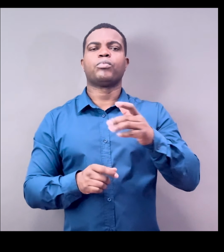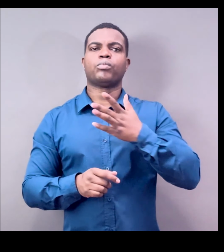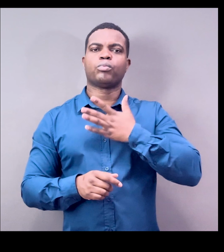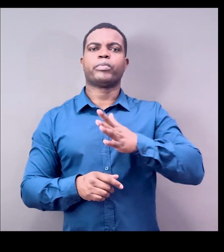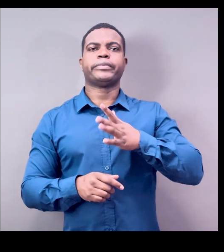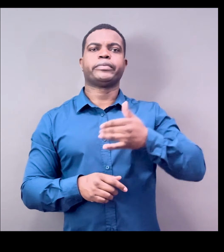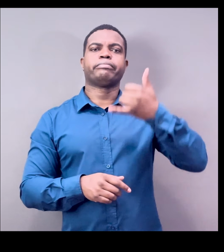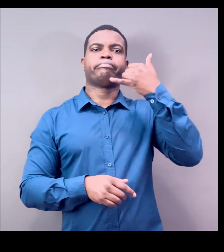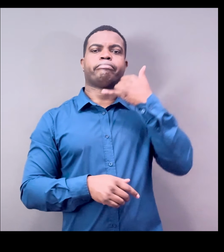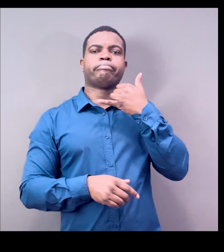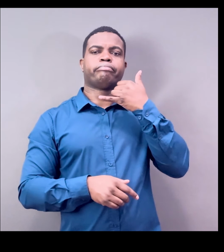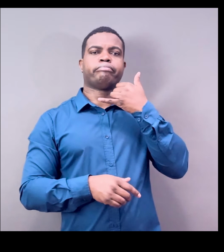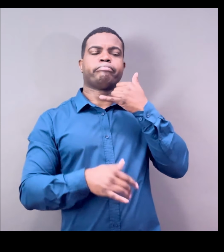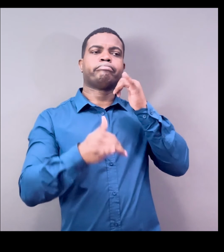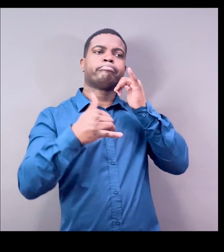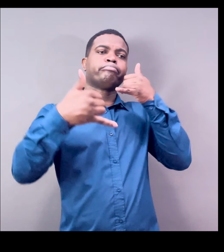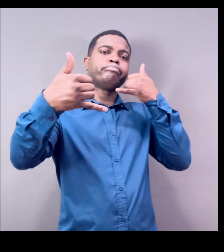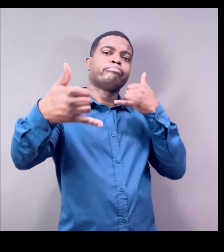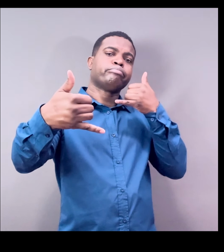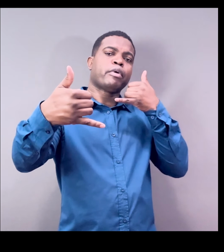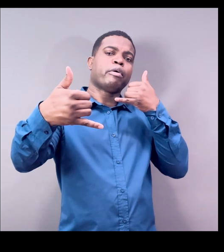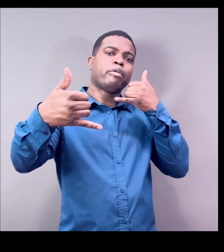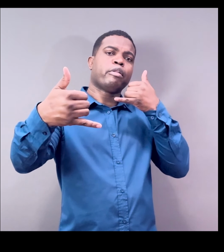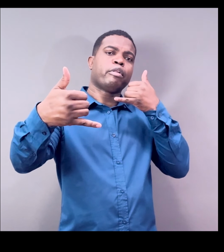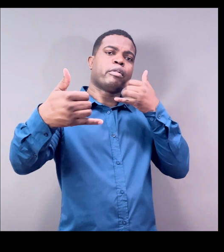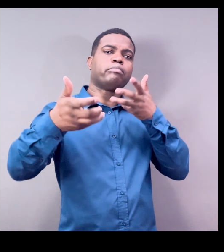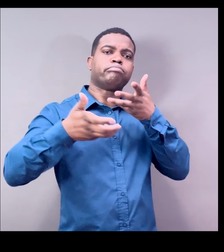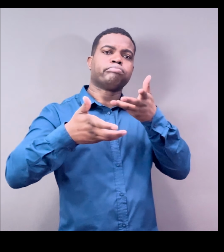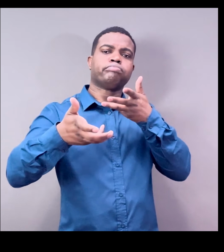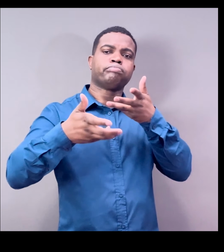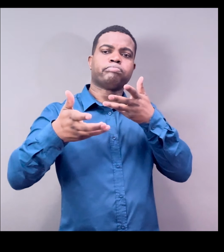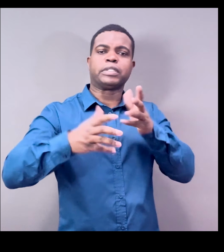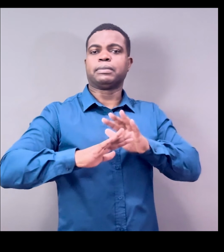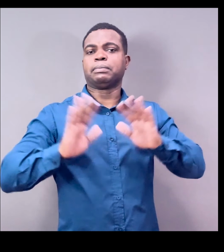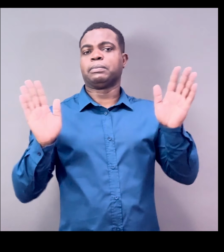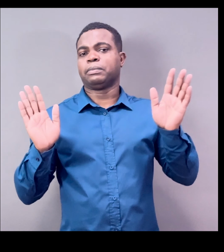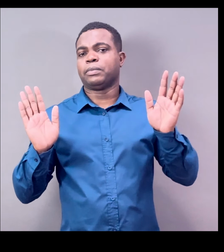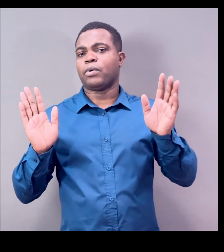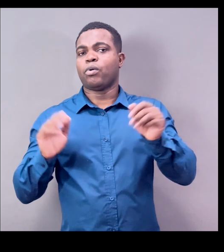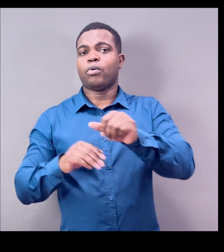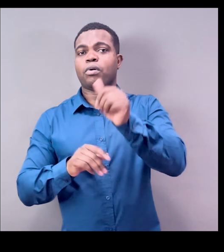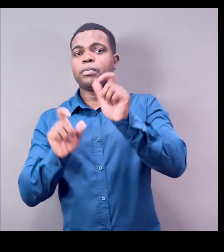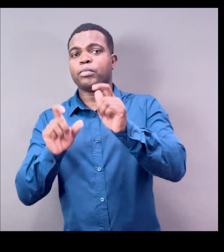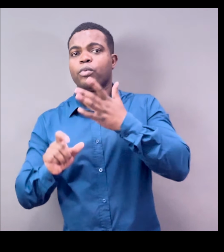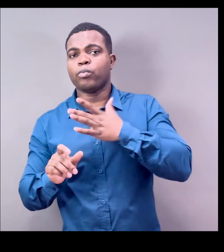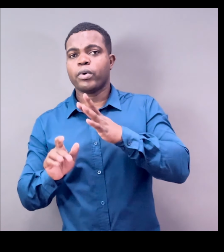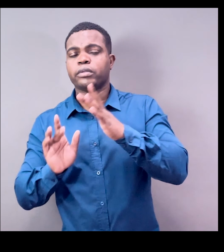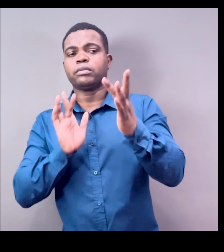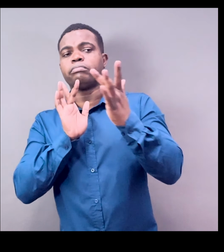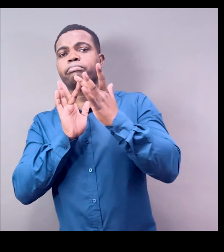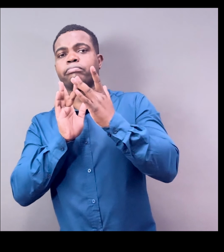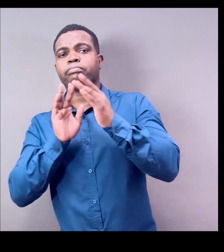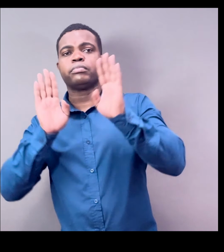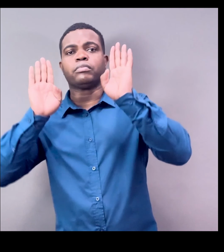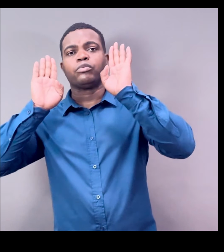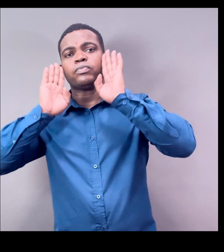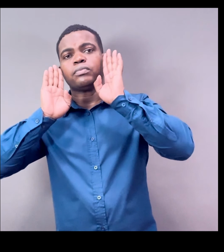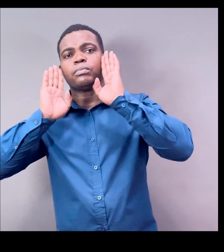give them phone calls. Some people may prefer to give to reach them through social